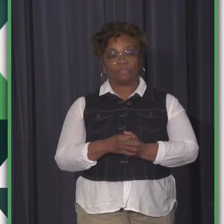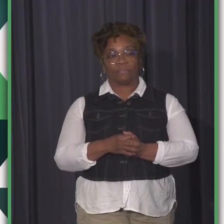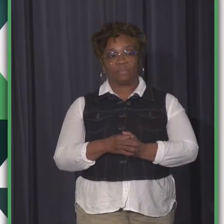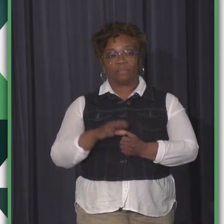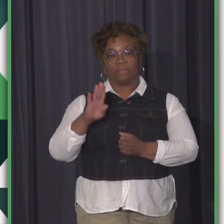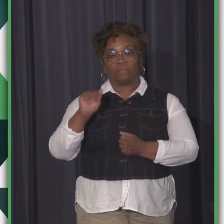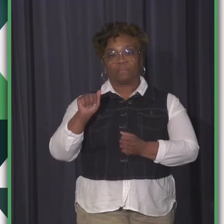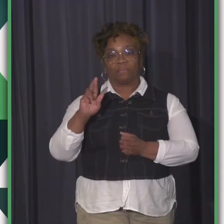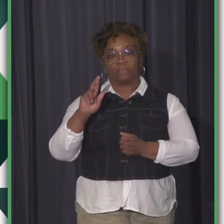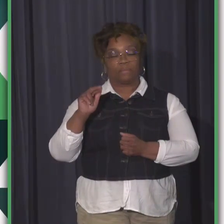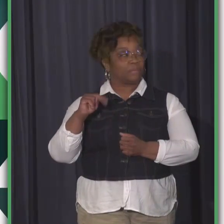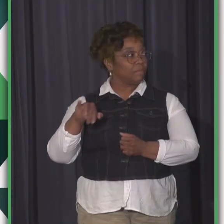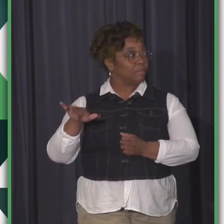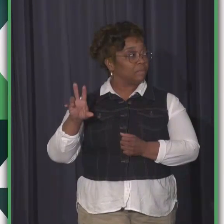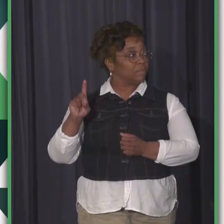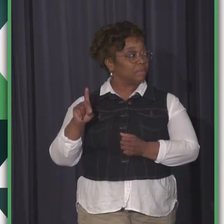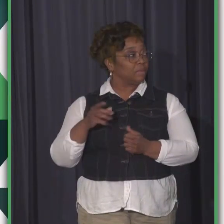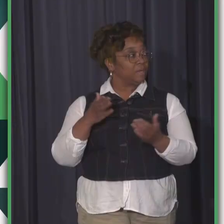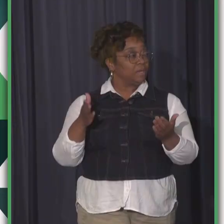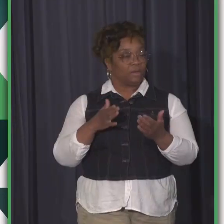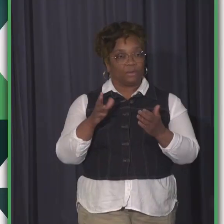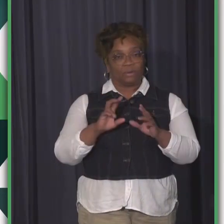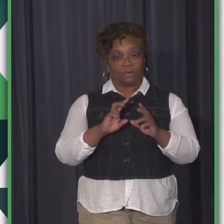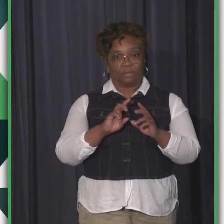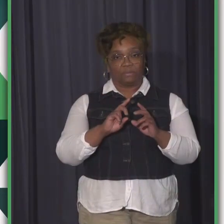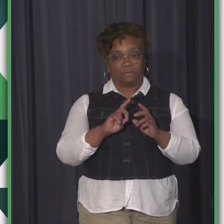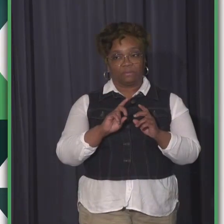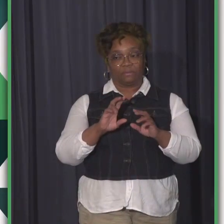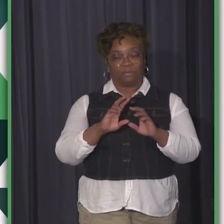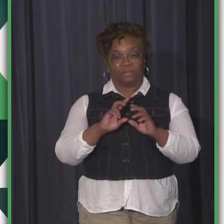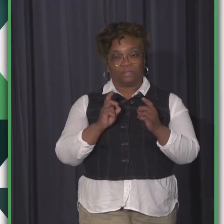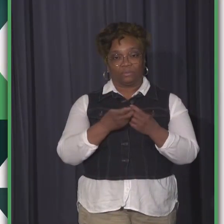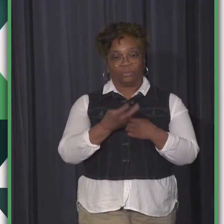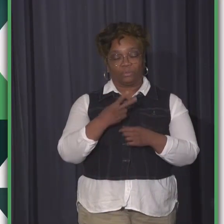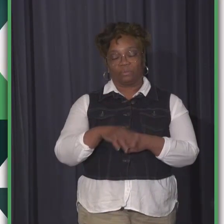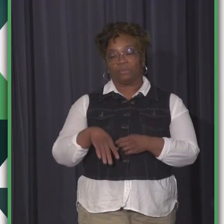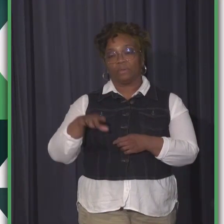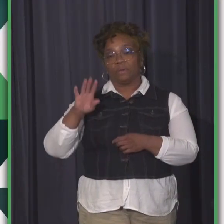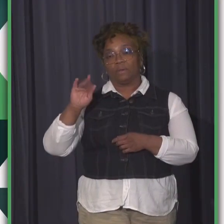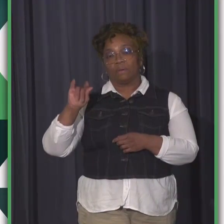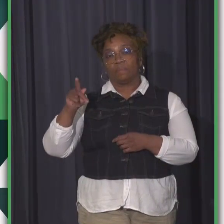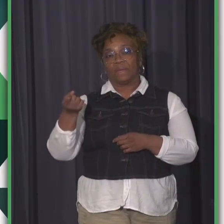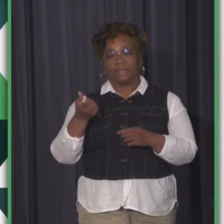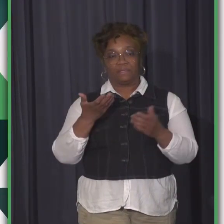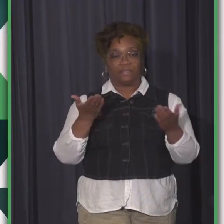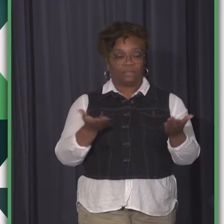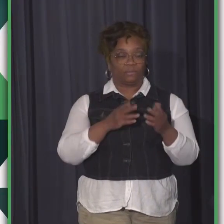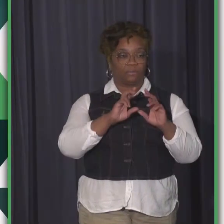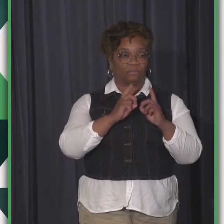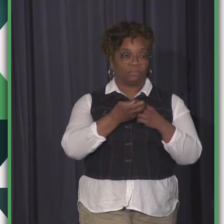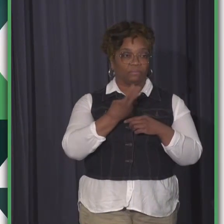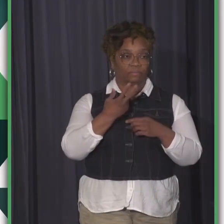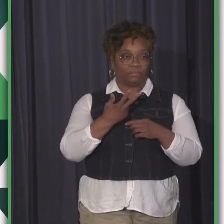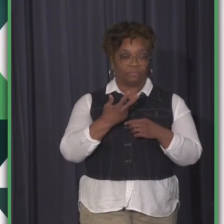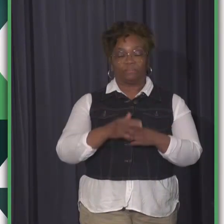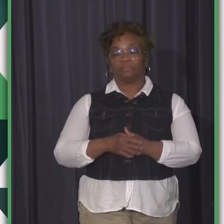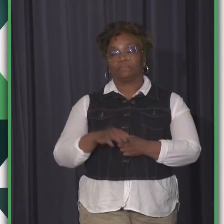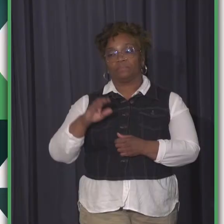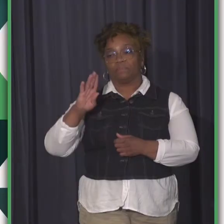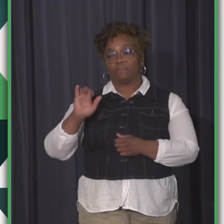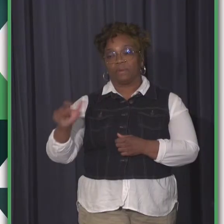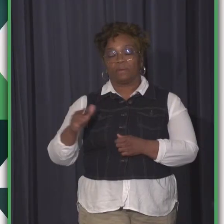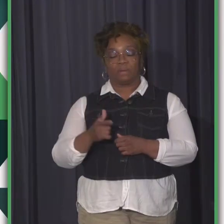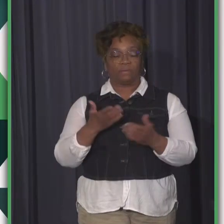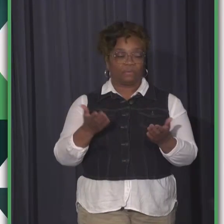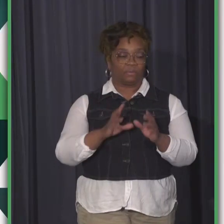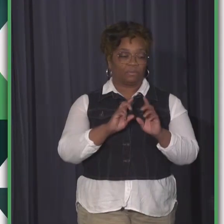Commissioner Bernard, Present, District 2. Commissioner Banks, President District 3. Commissioner Bell, President